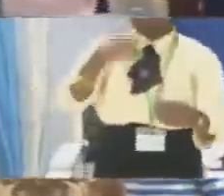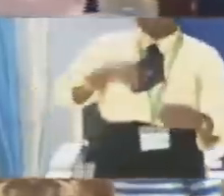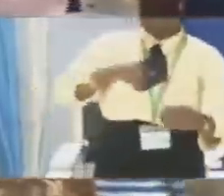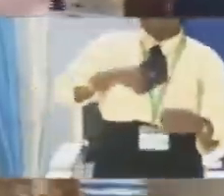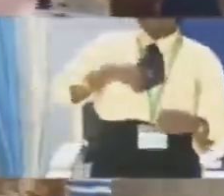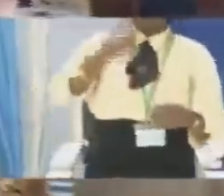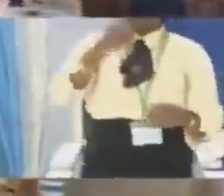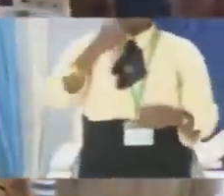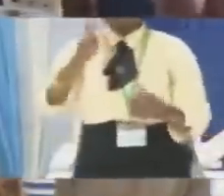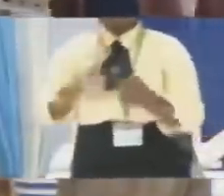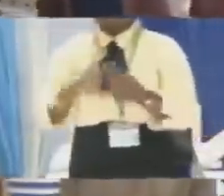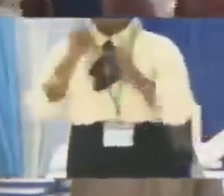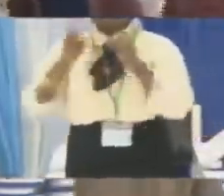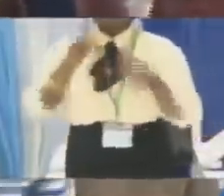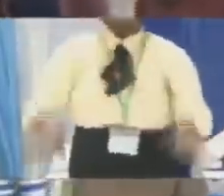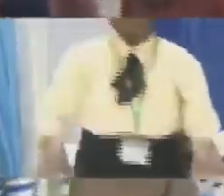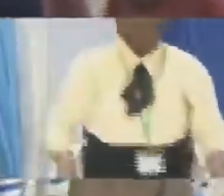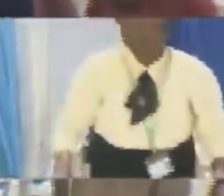talk.